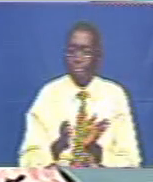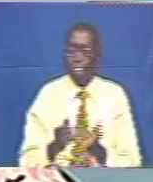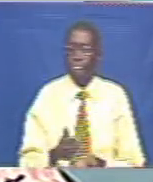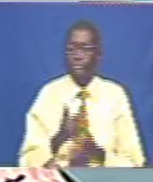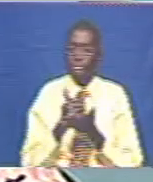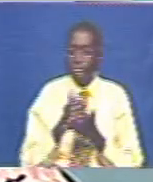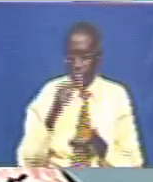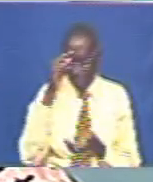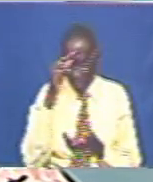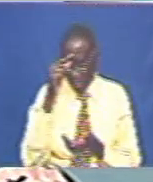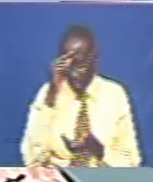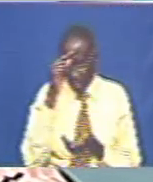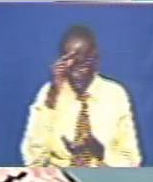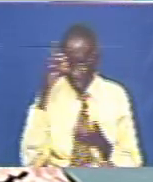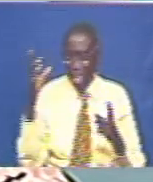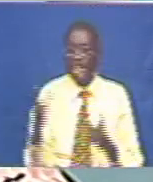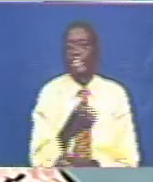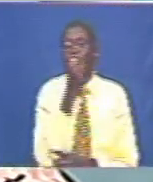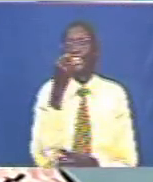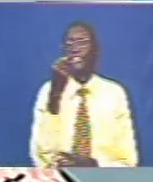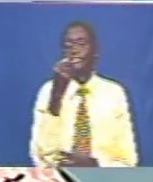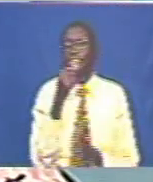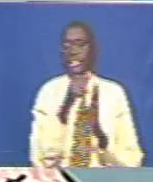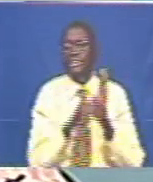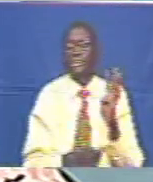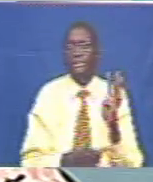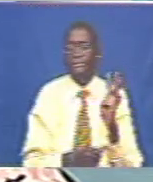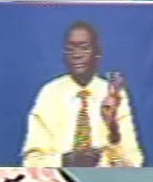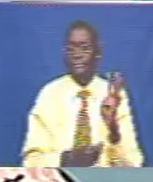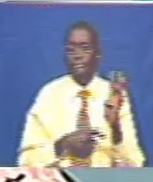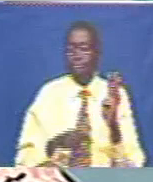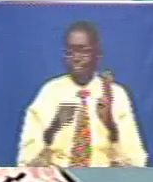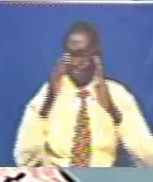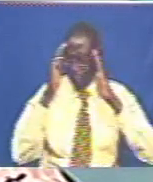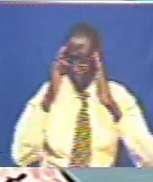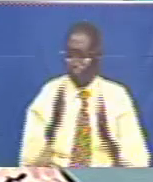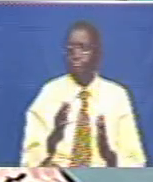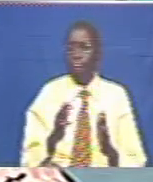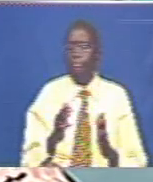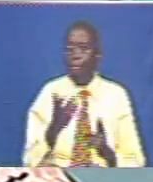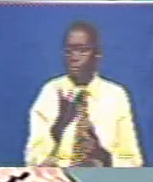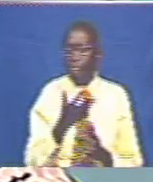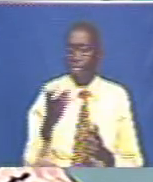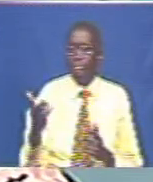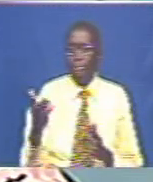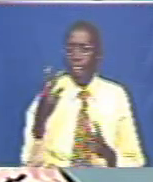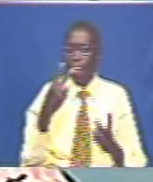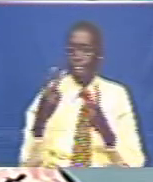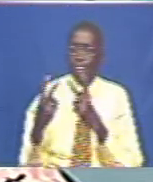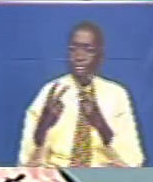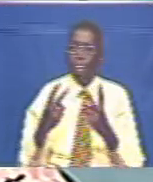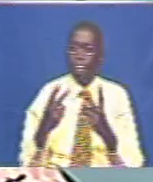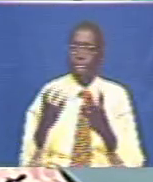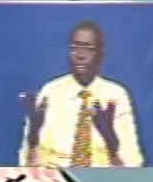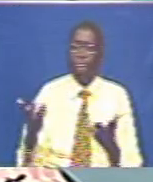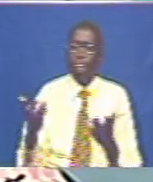government to achieve this agenda. Mm-hmm. And we are very keen because other than what we see openly as